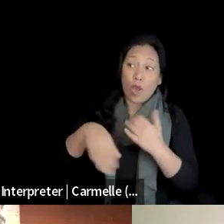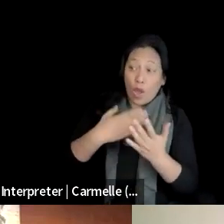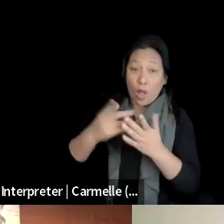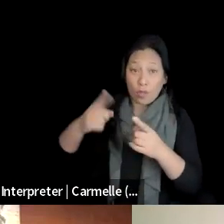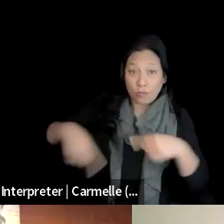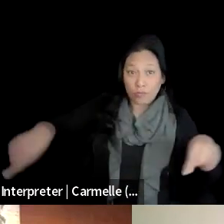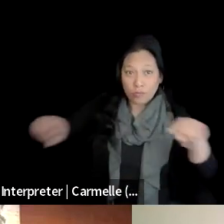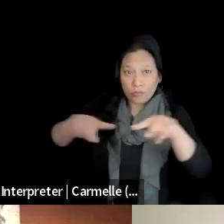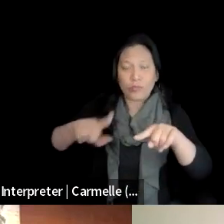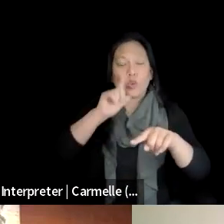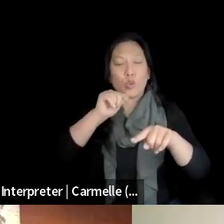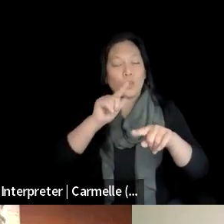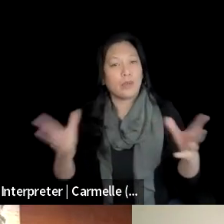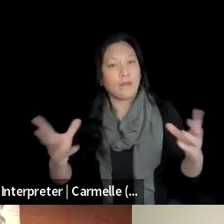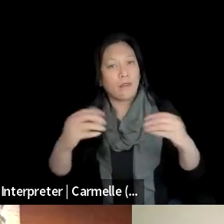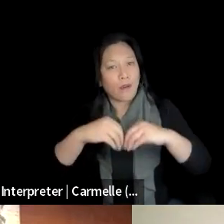forward,